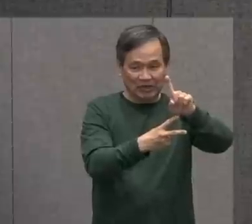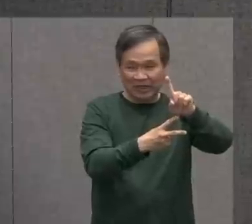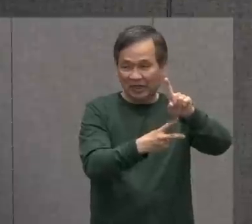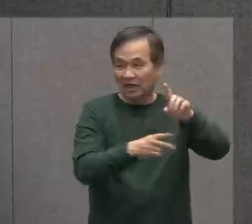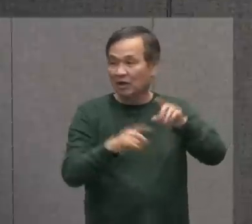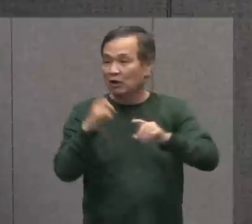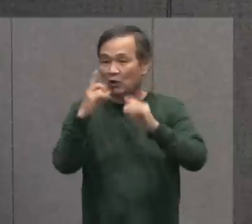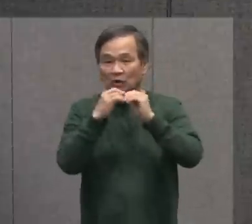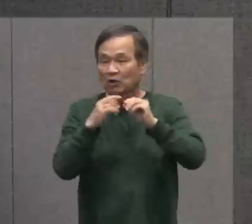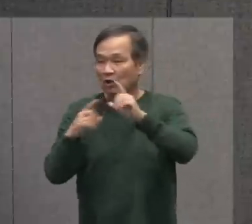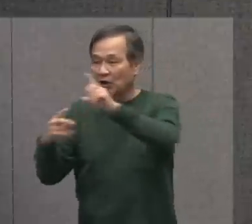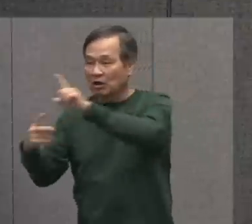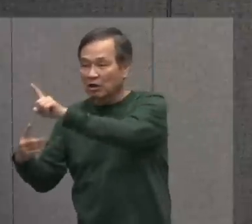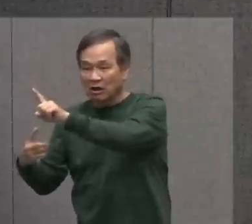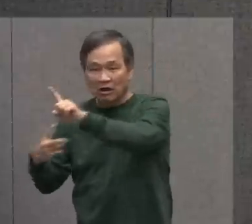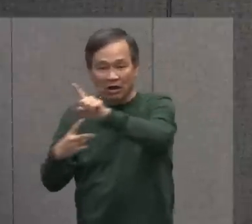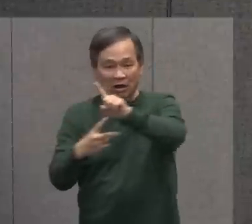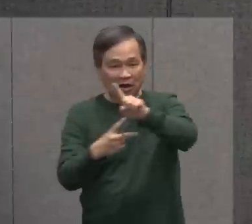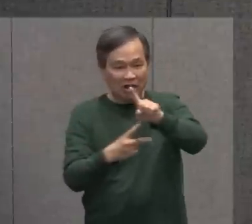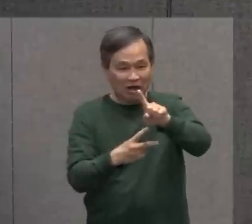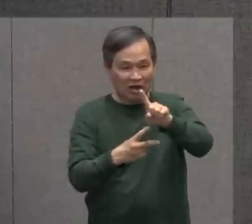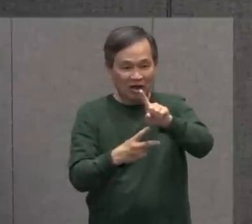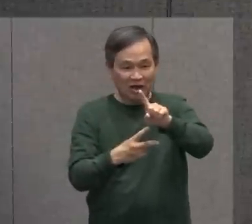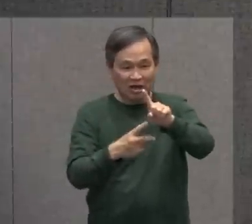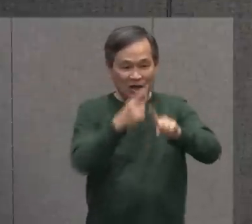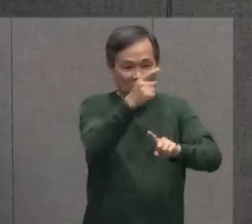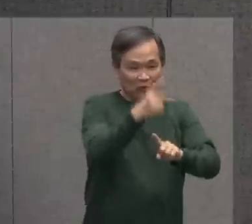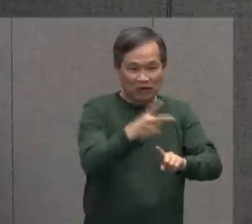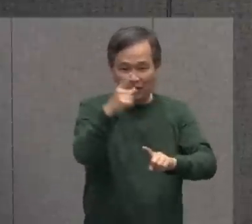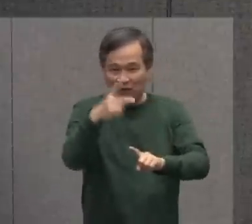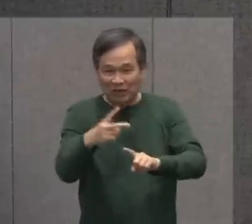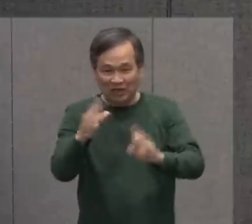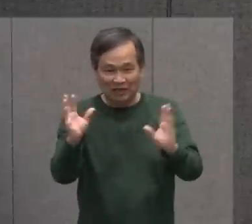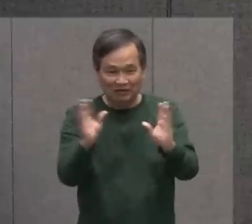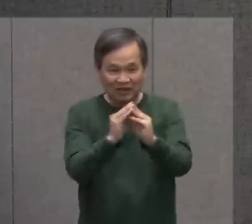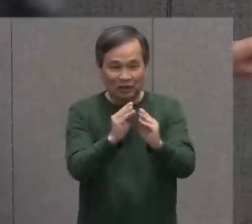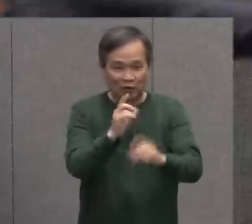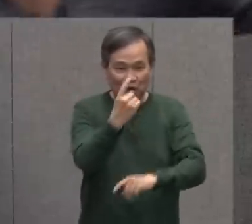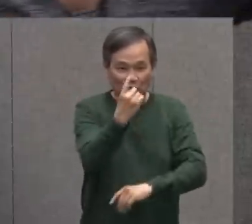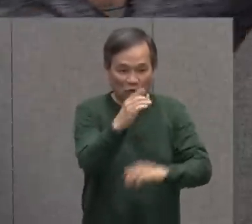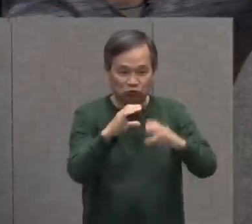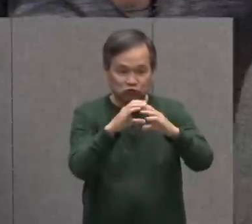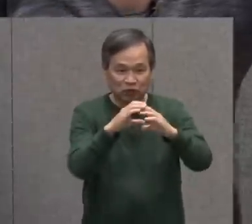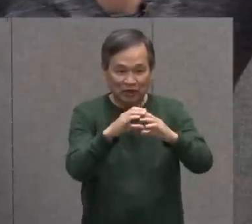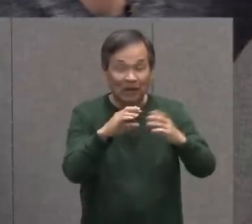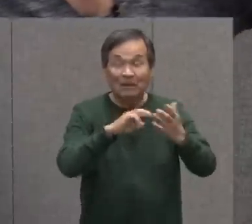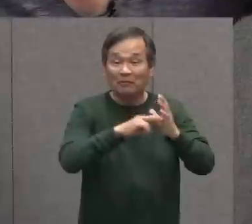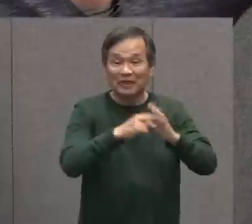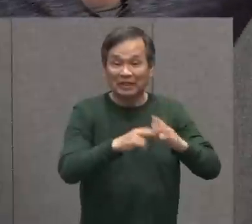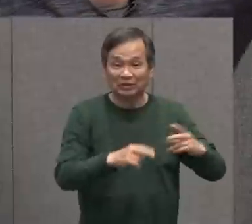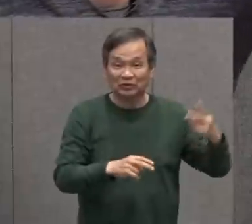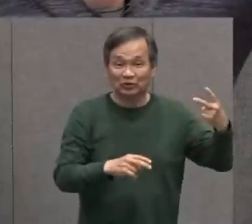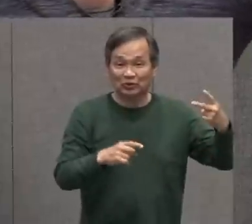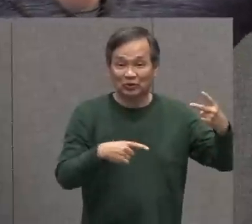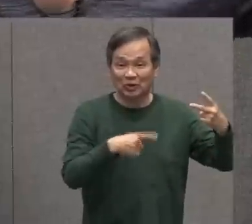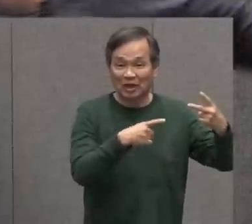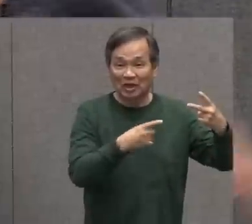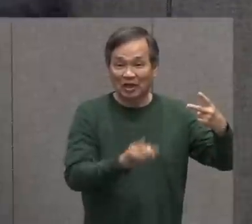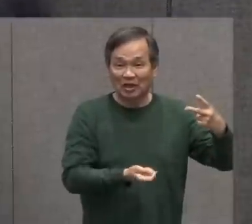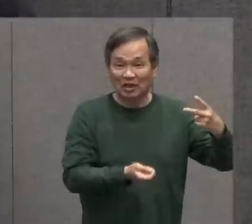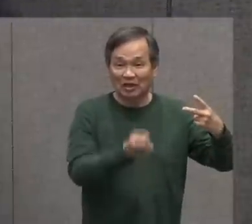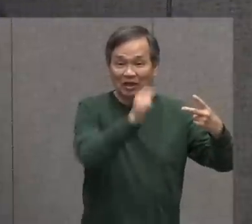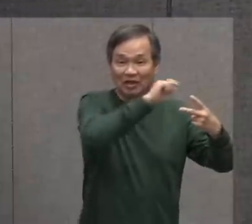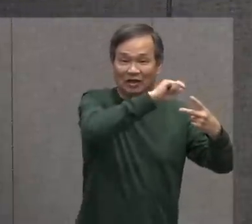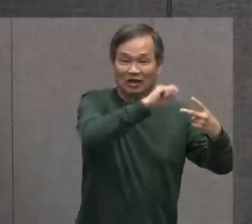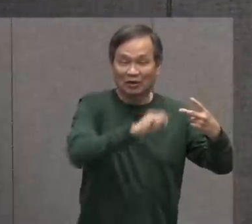3, right? 2 1/2 plus another 1/2 gives me 3. And then I know under here, in some form, there